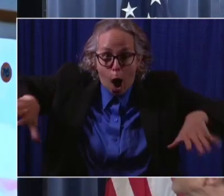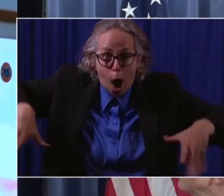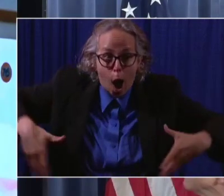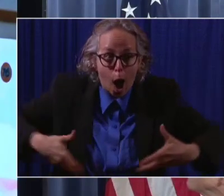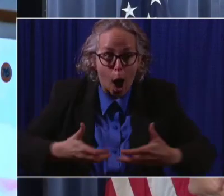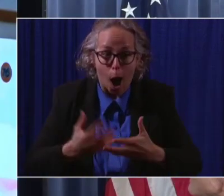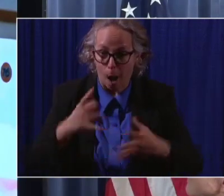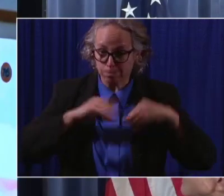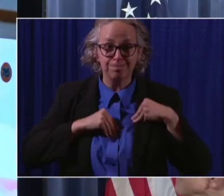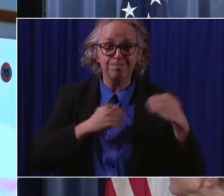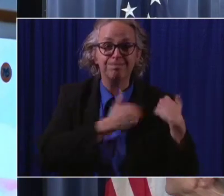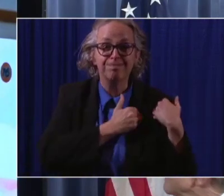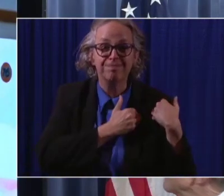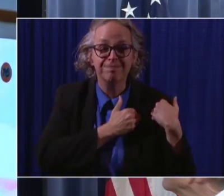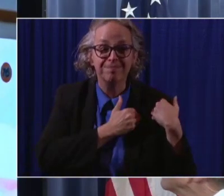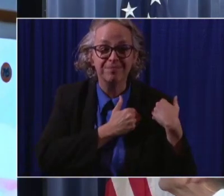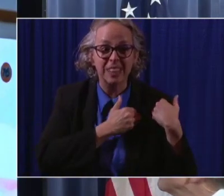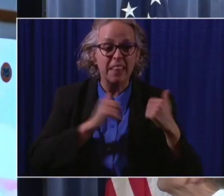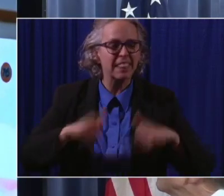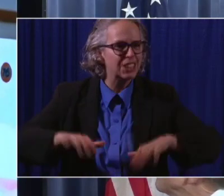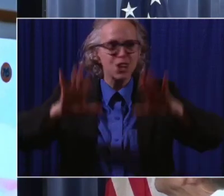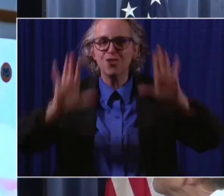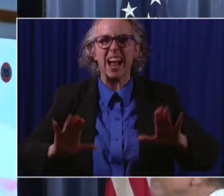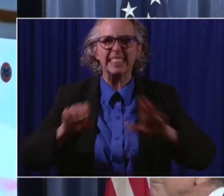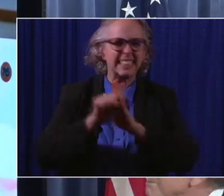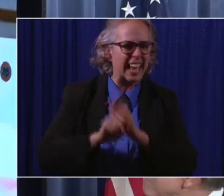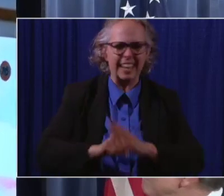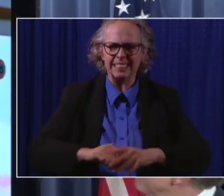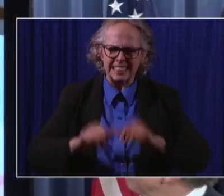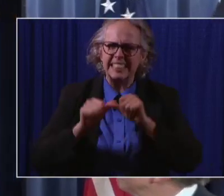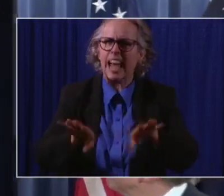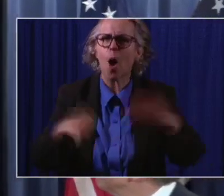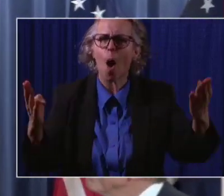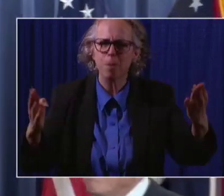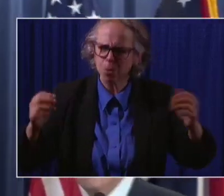can keep this great state open for good.